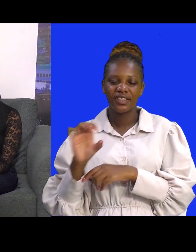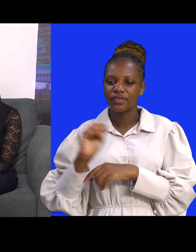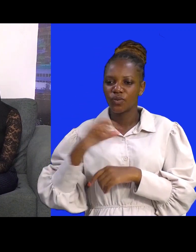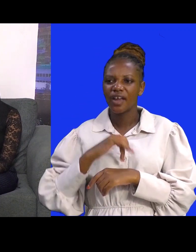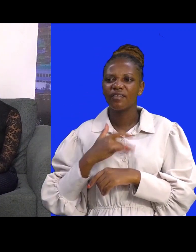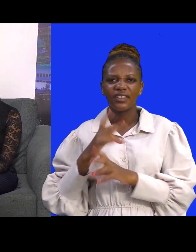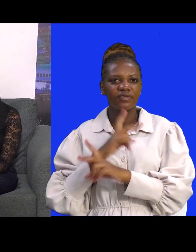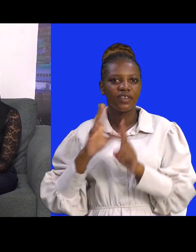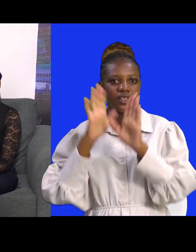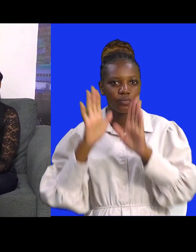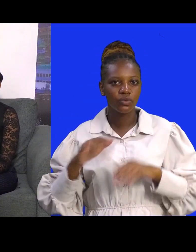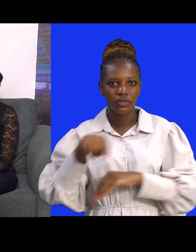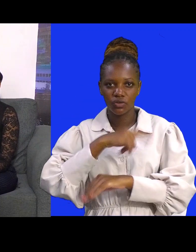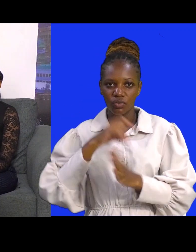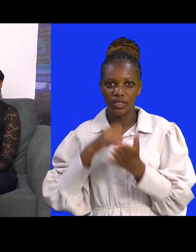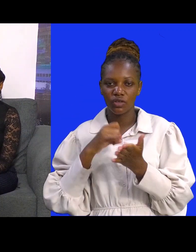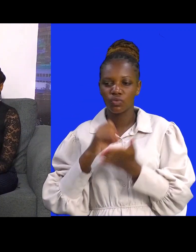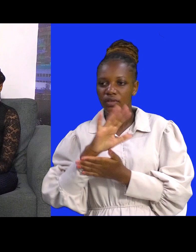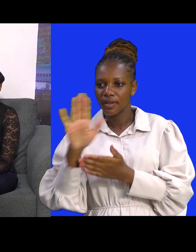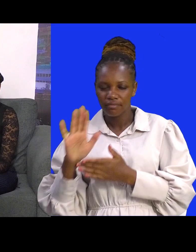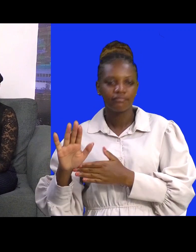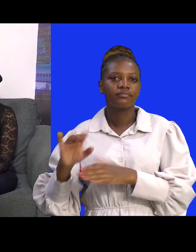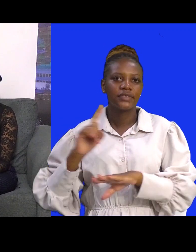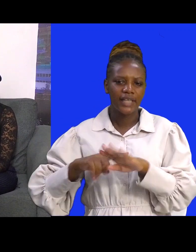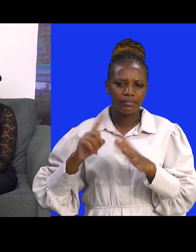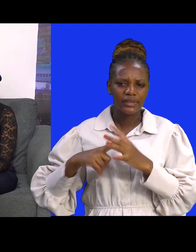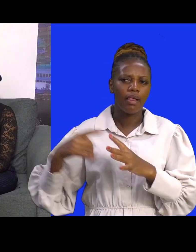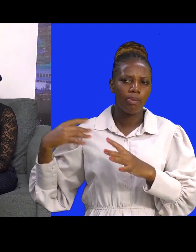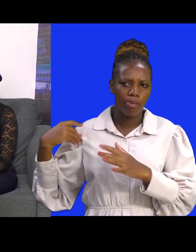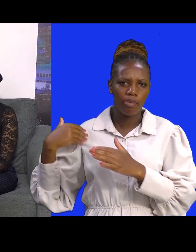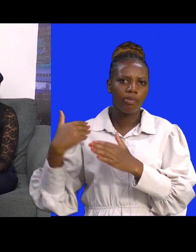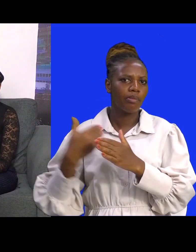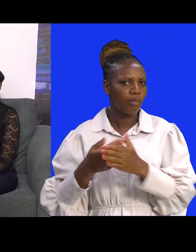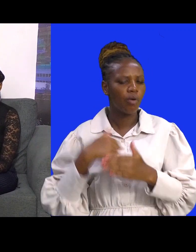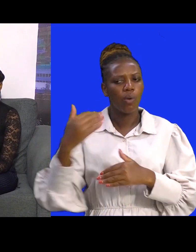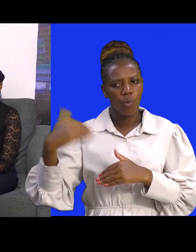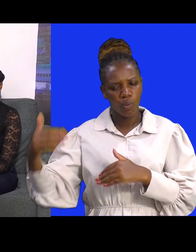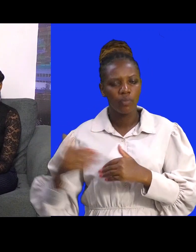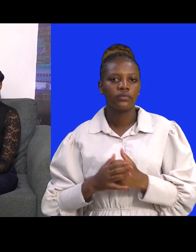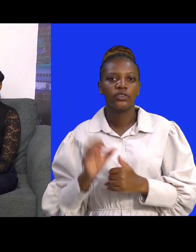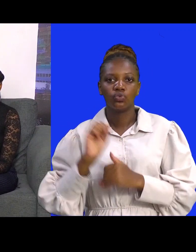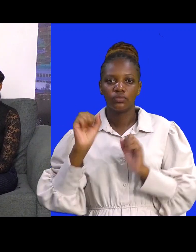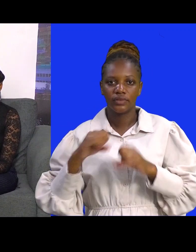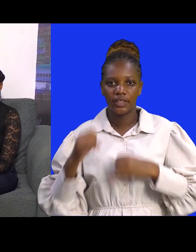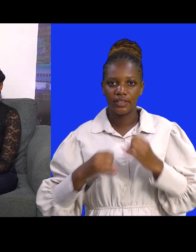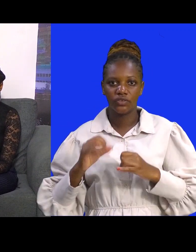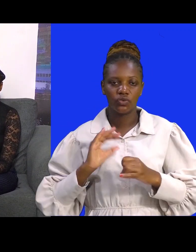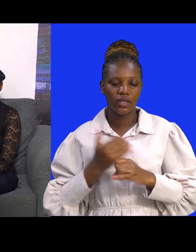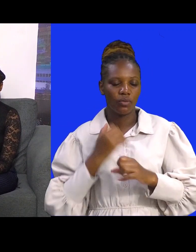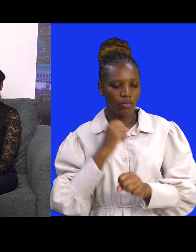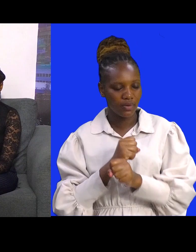like then we should be including them from the beginning so that they can't have difficulty